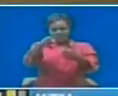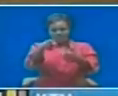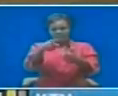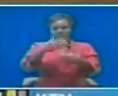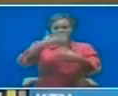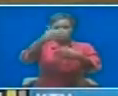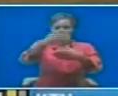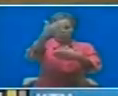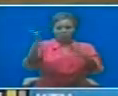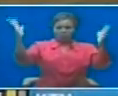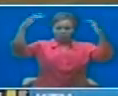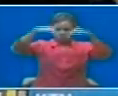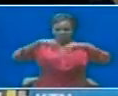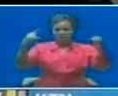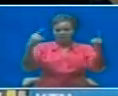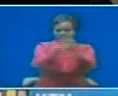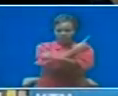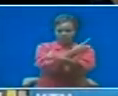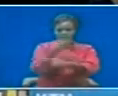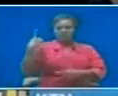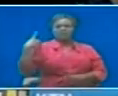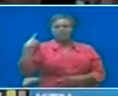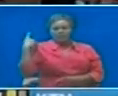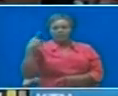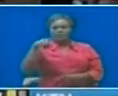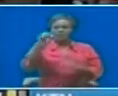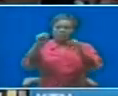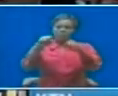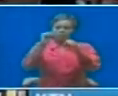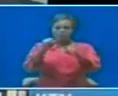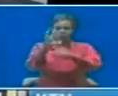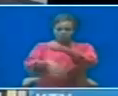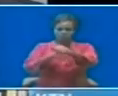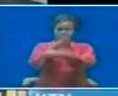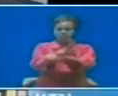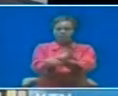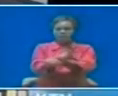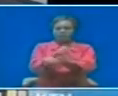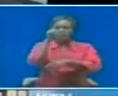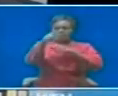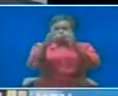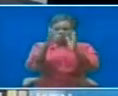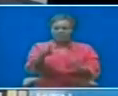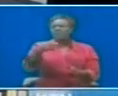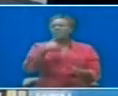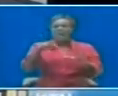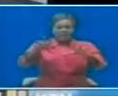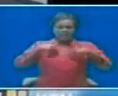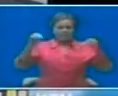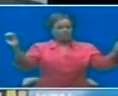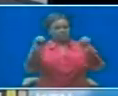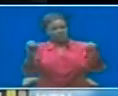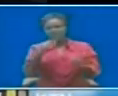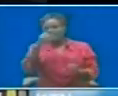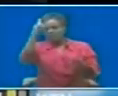status conference to a different date where he will appear via video link. Bensouda's team is having none of it,